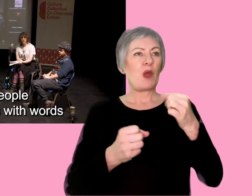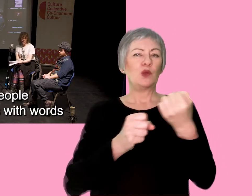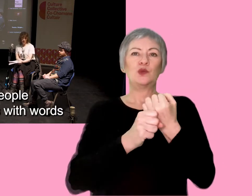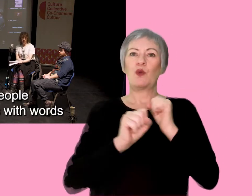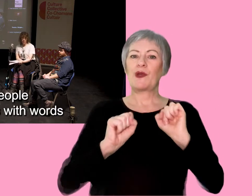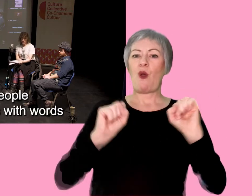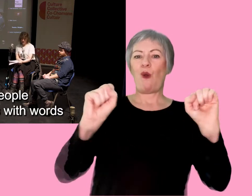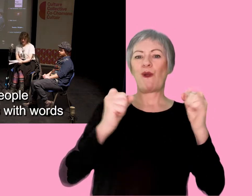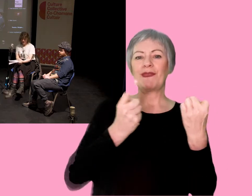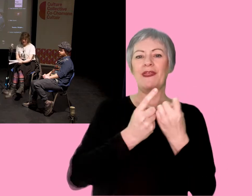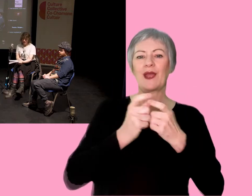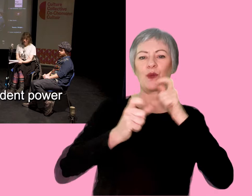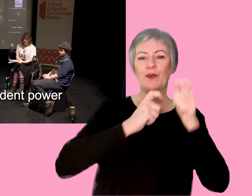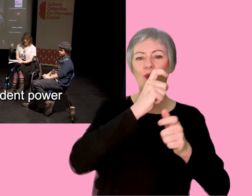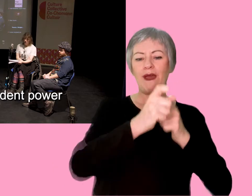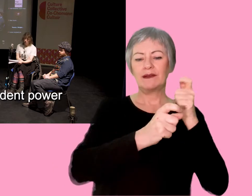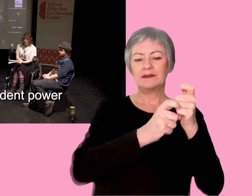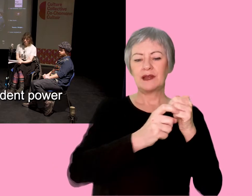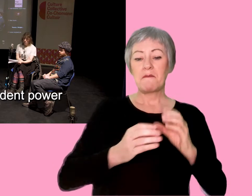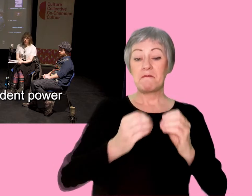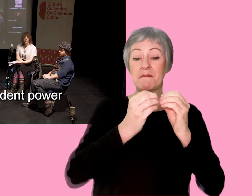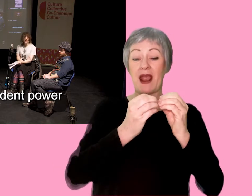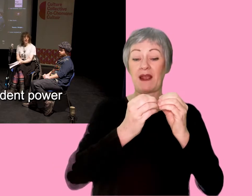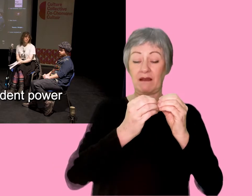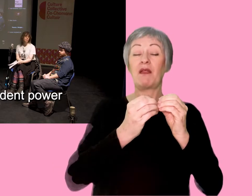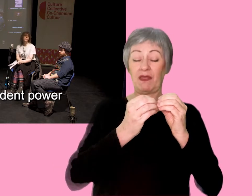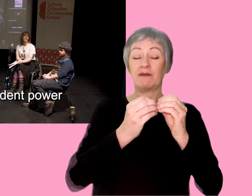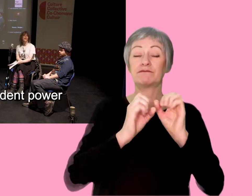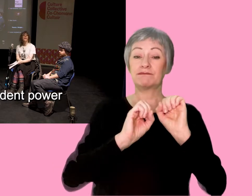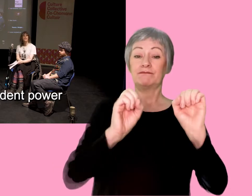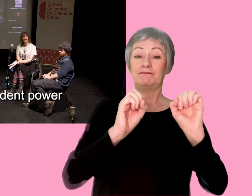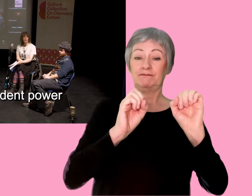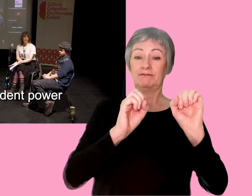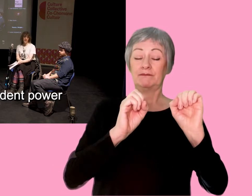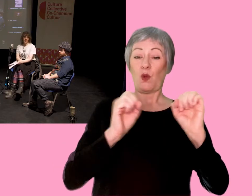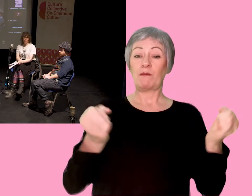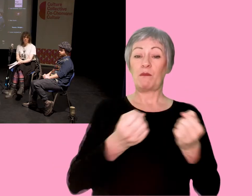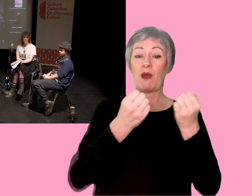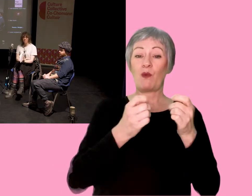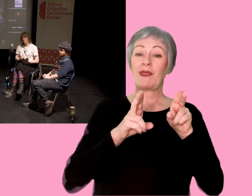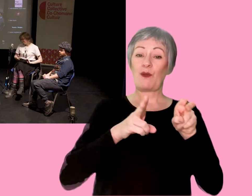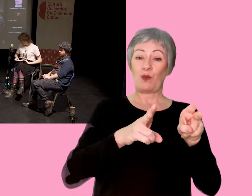own thing with words and make their own thran poor that way.